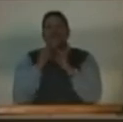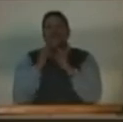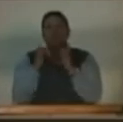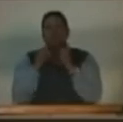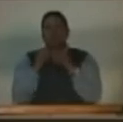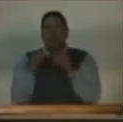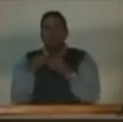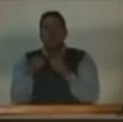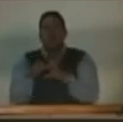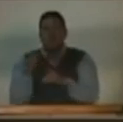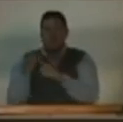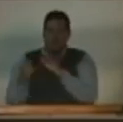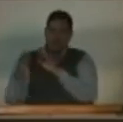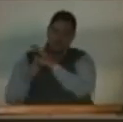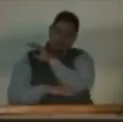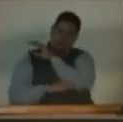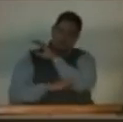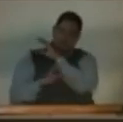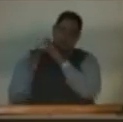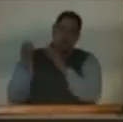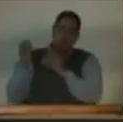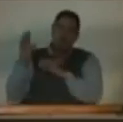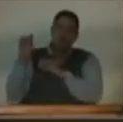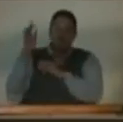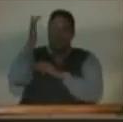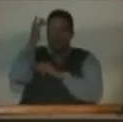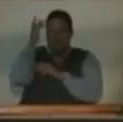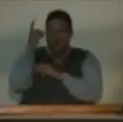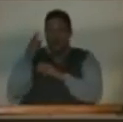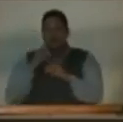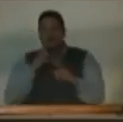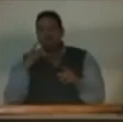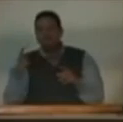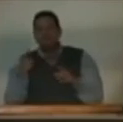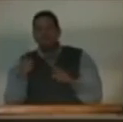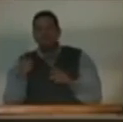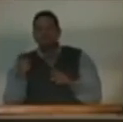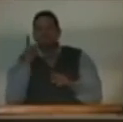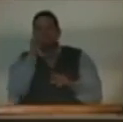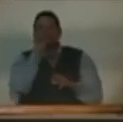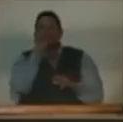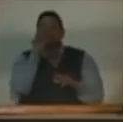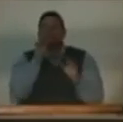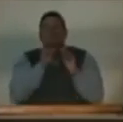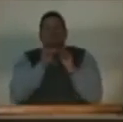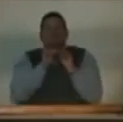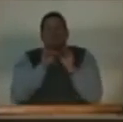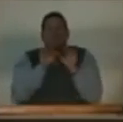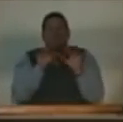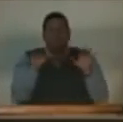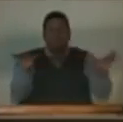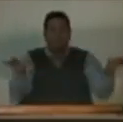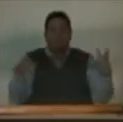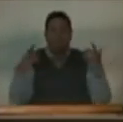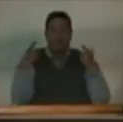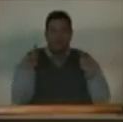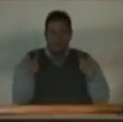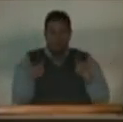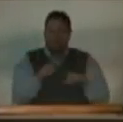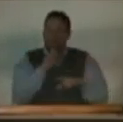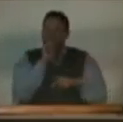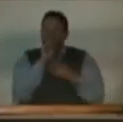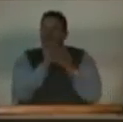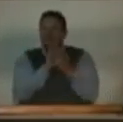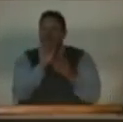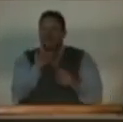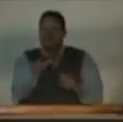last September and October due to the outbreak of the chikungunya virus. In the light of this,